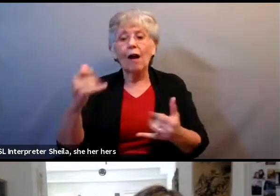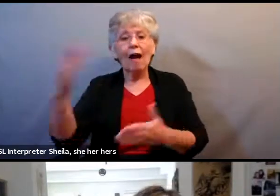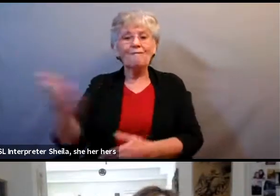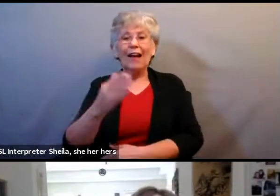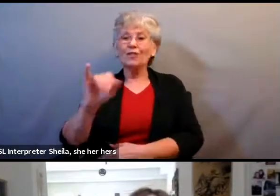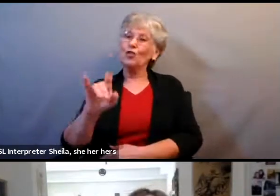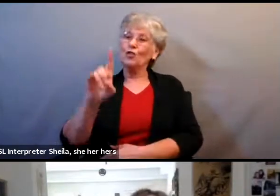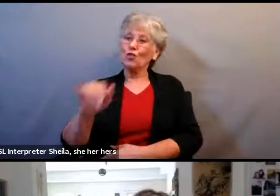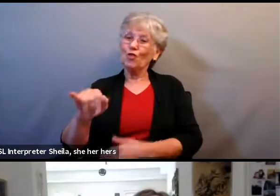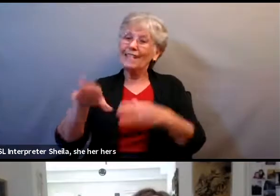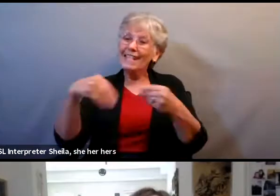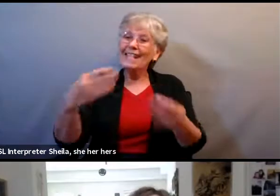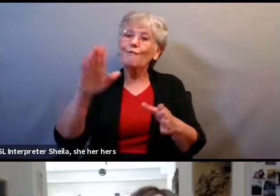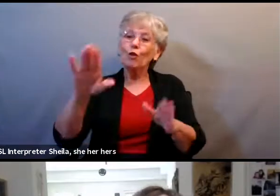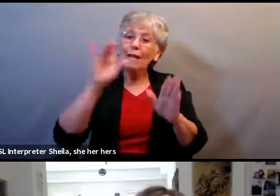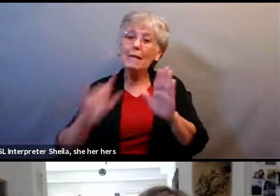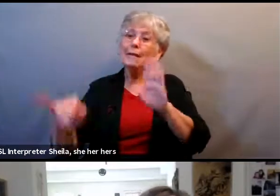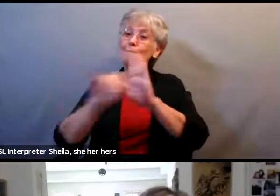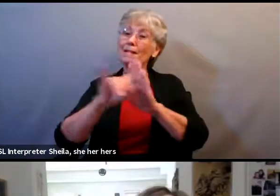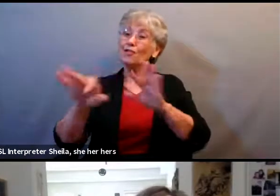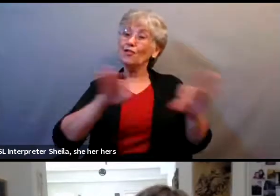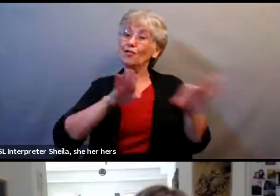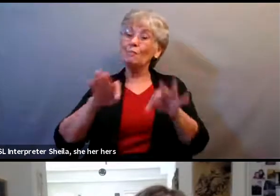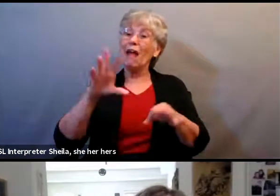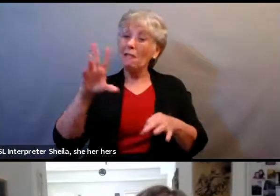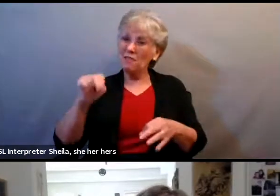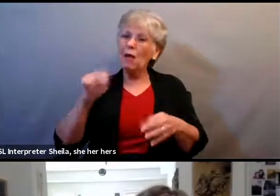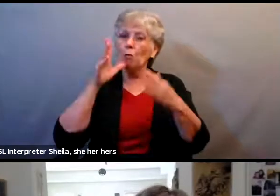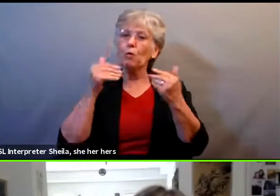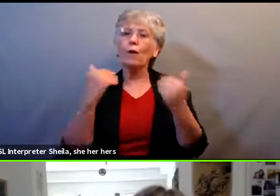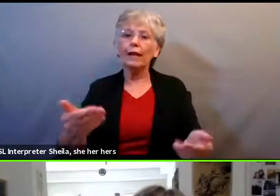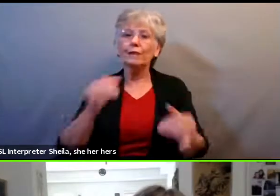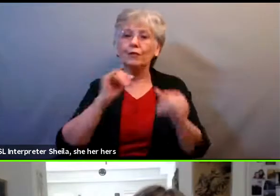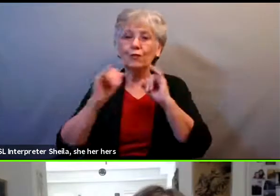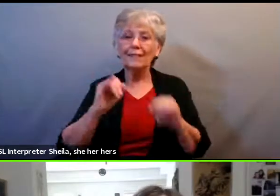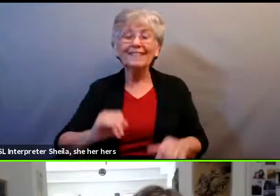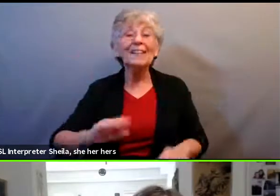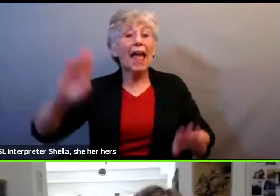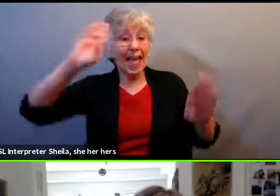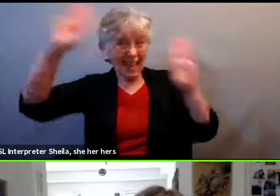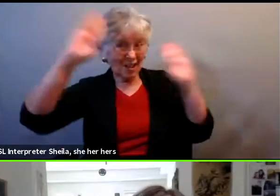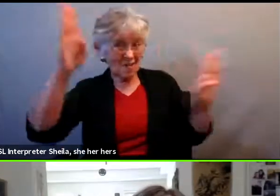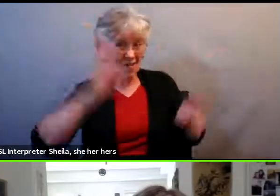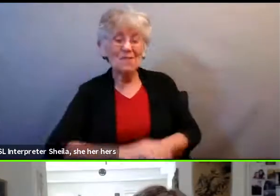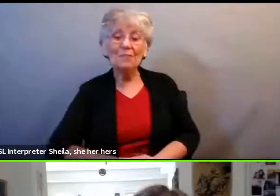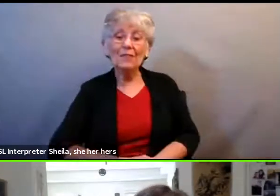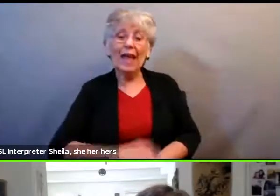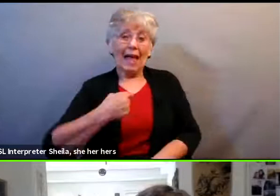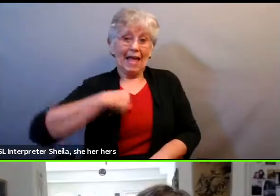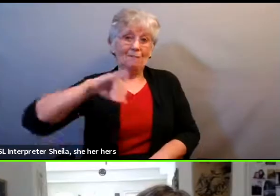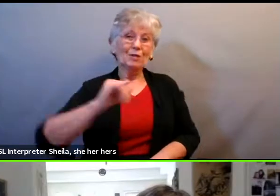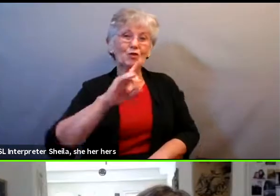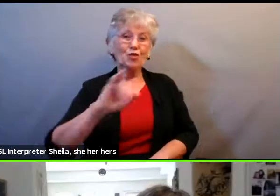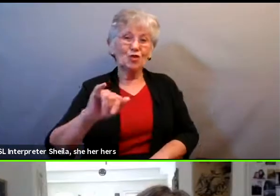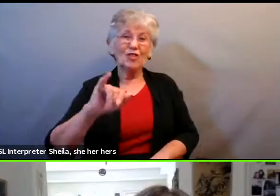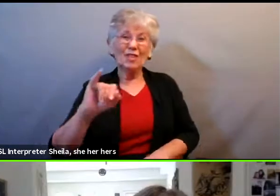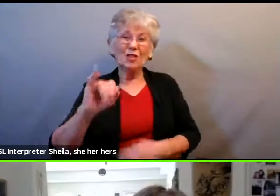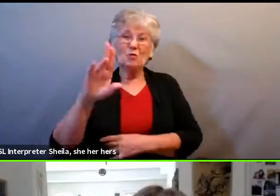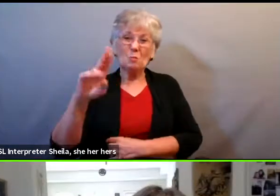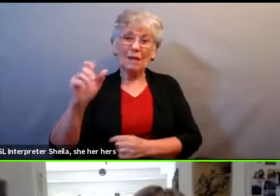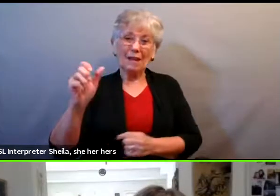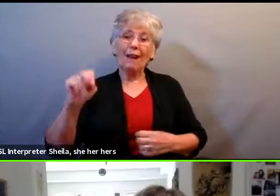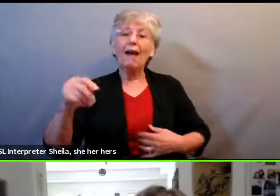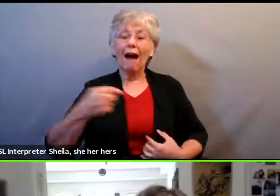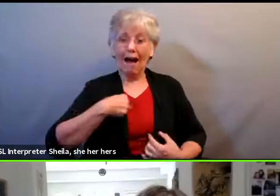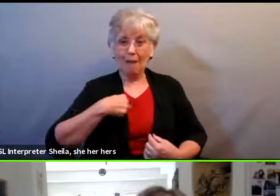her image description, and then we'll get into the interview. Hello, everybody. So I'm Judy Heumann. I also am